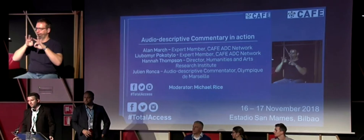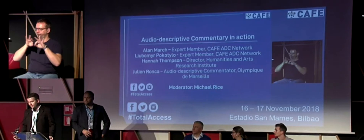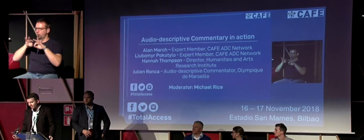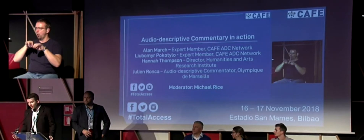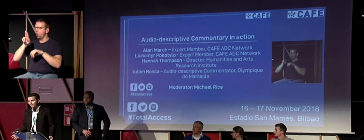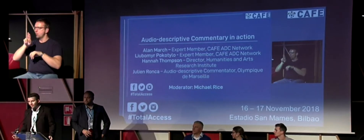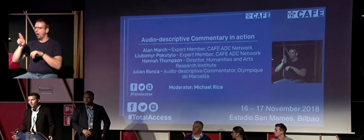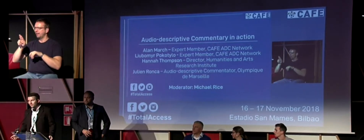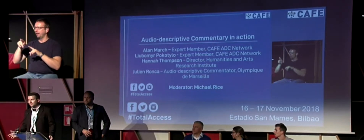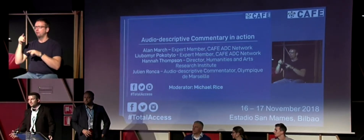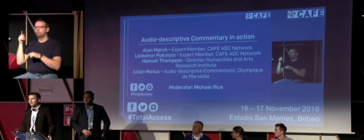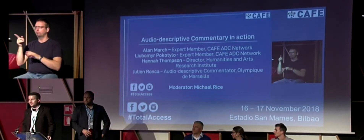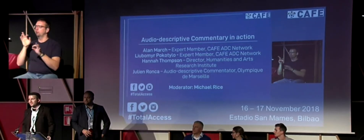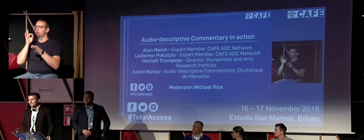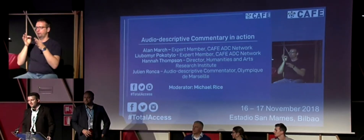audio-descriptive